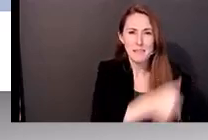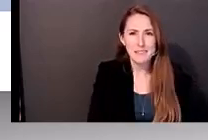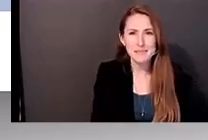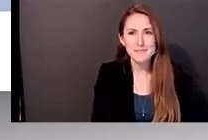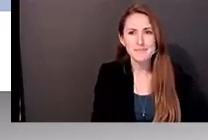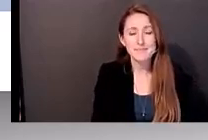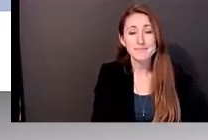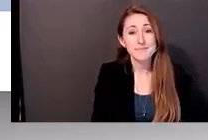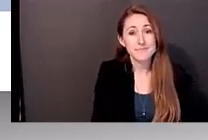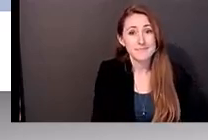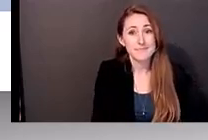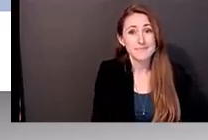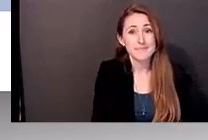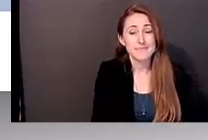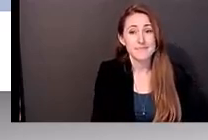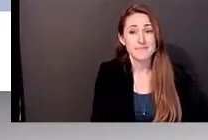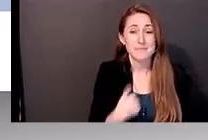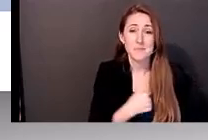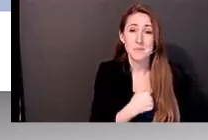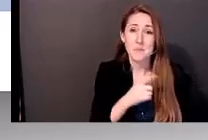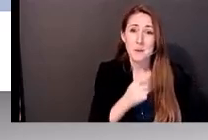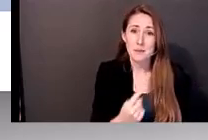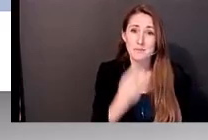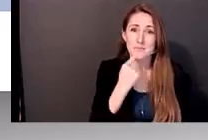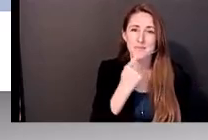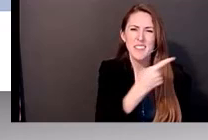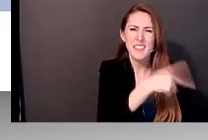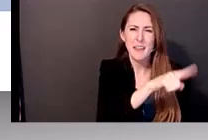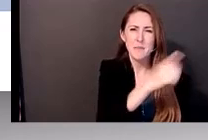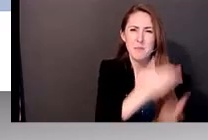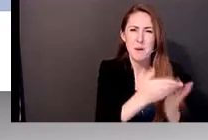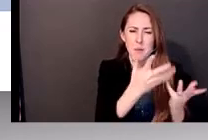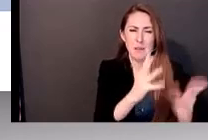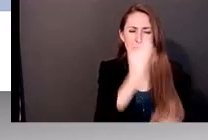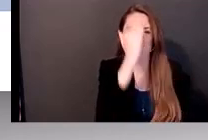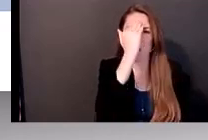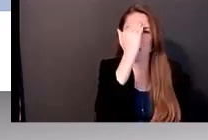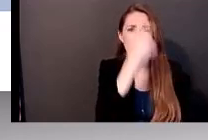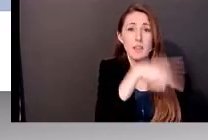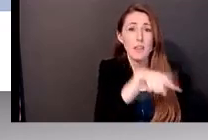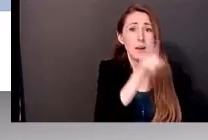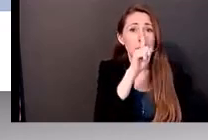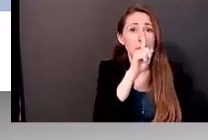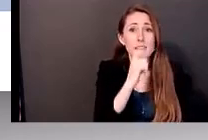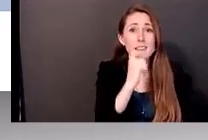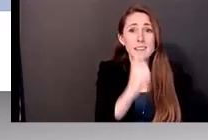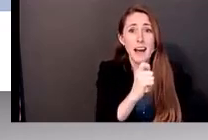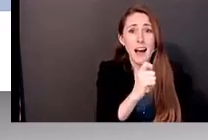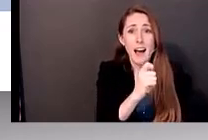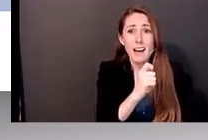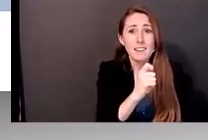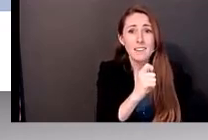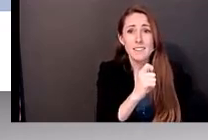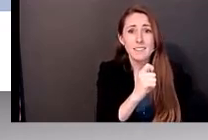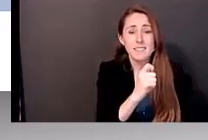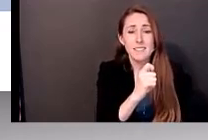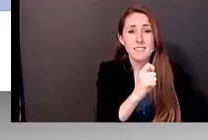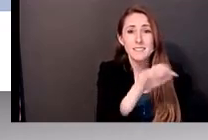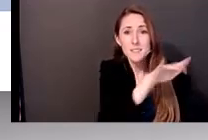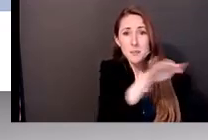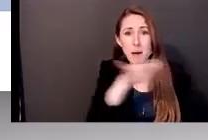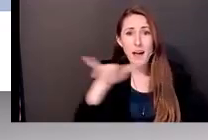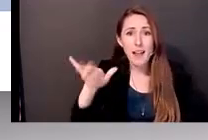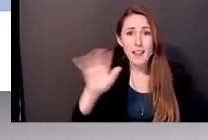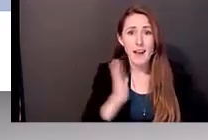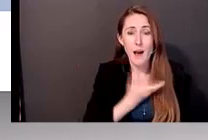yeah, I could have said what we were disappointed. I think they probably knew it. I mean, just the fact that they didn't even get our organization's name right, and I had to ask them to correct that just shows